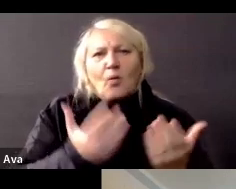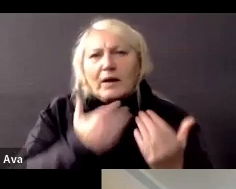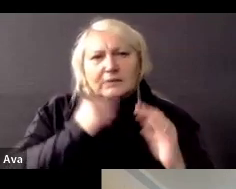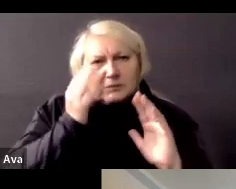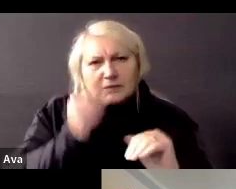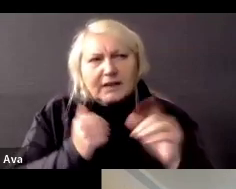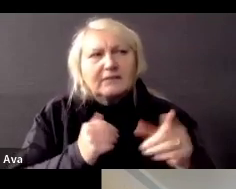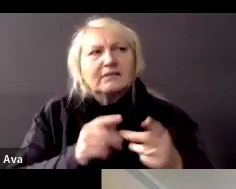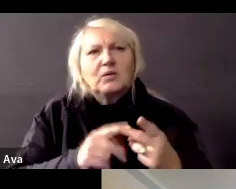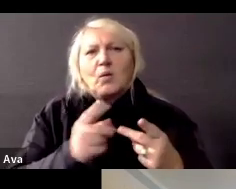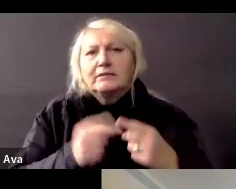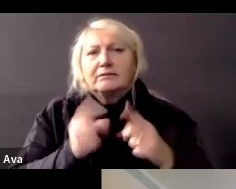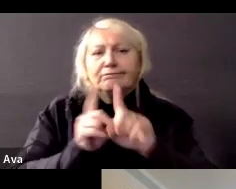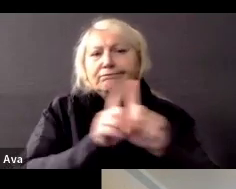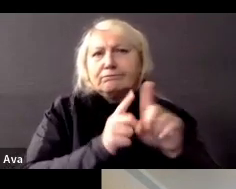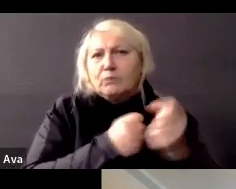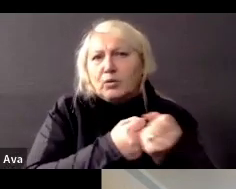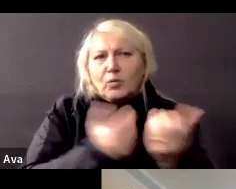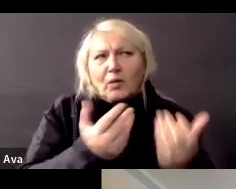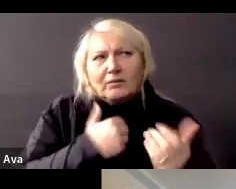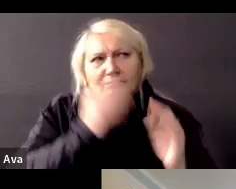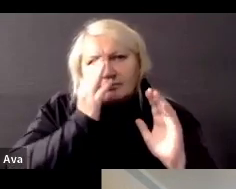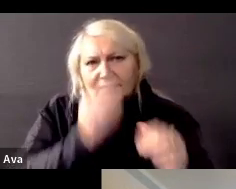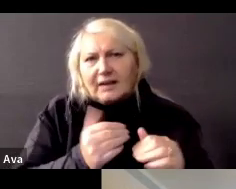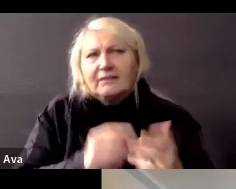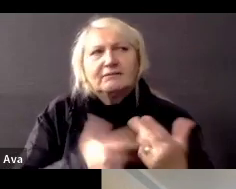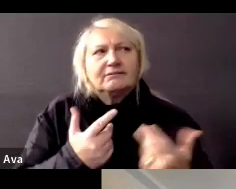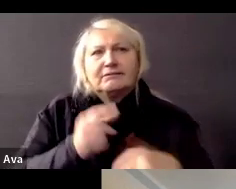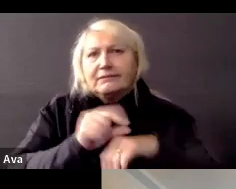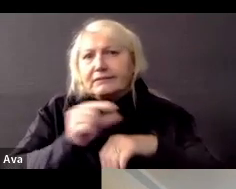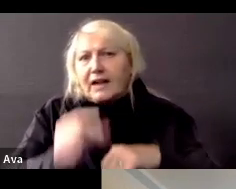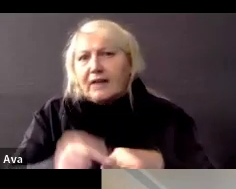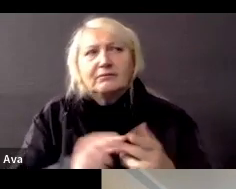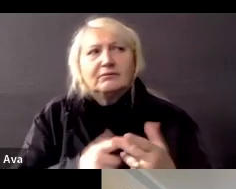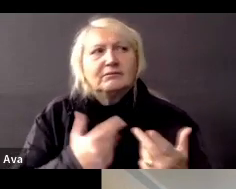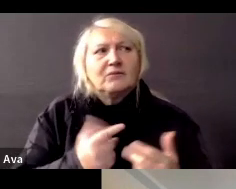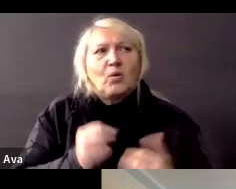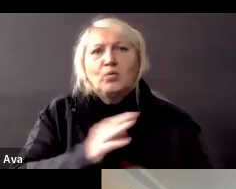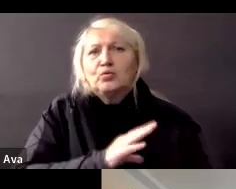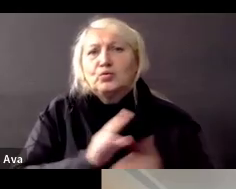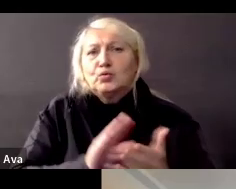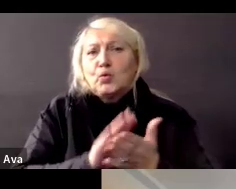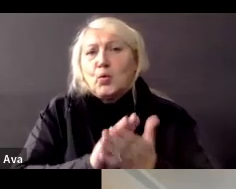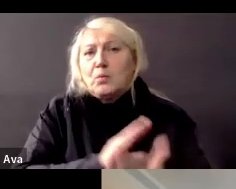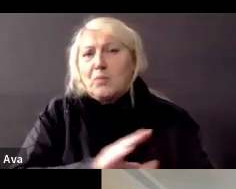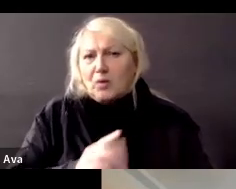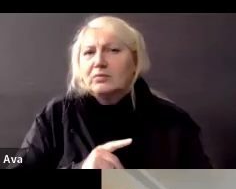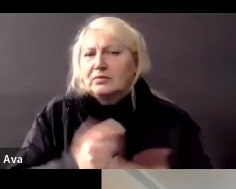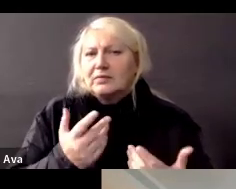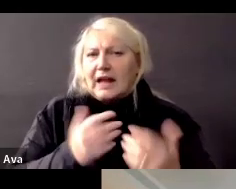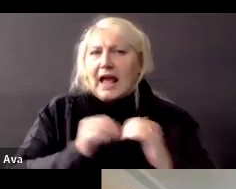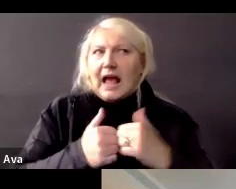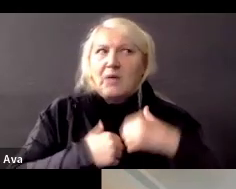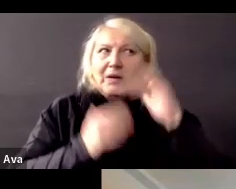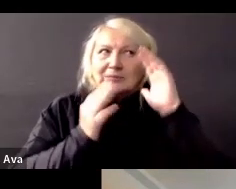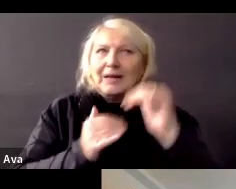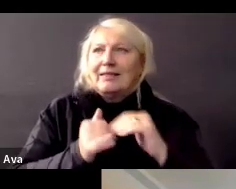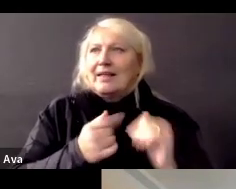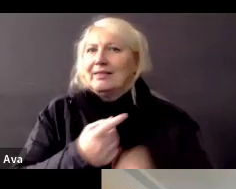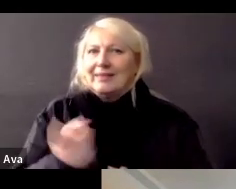the government, when we expect the school board to act in a way which give full effect to our human rights.